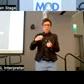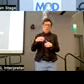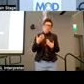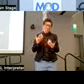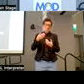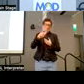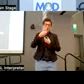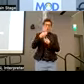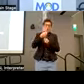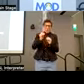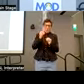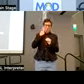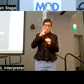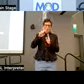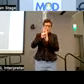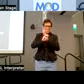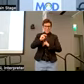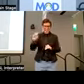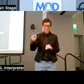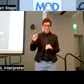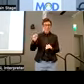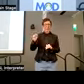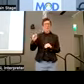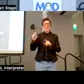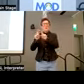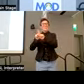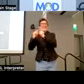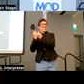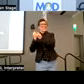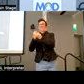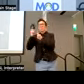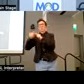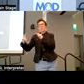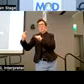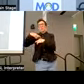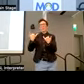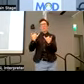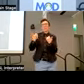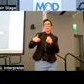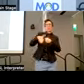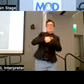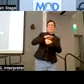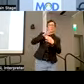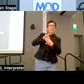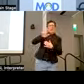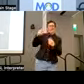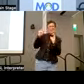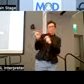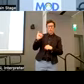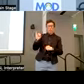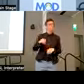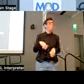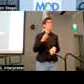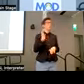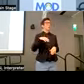Secretary Heffernan, my counterpart, couldn't make it today. So I'm going to try to fill in his big shoes as well a little bit. One thing I'll say about